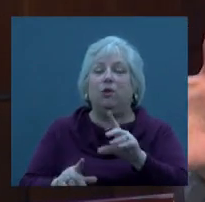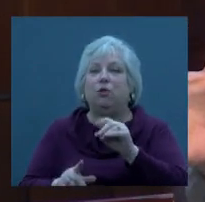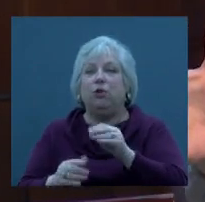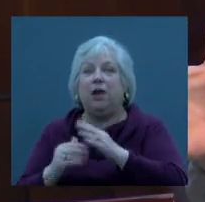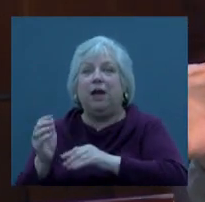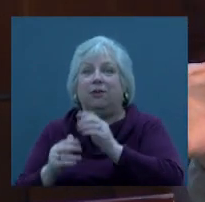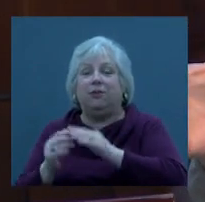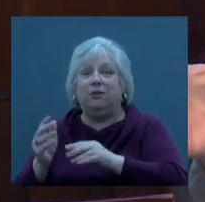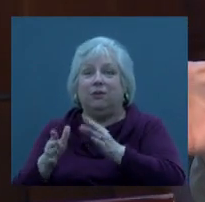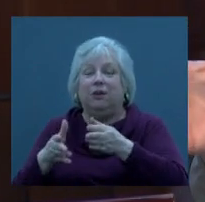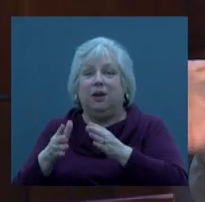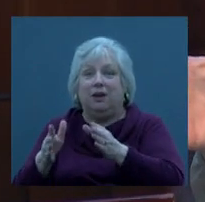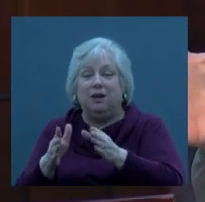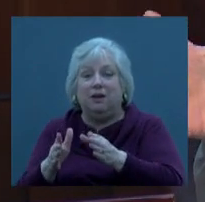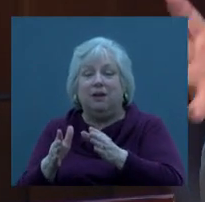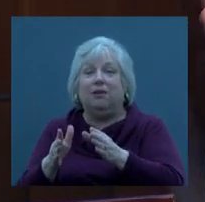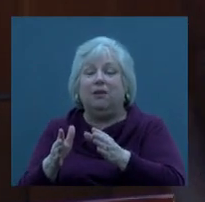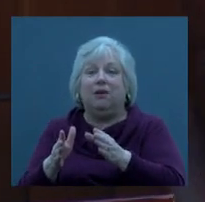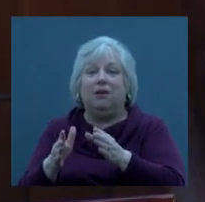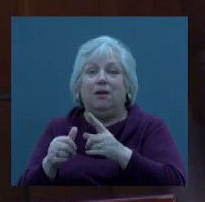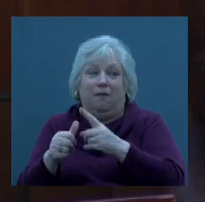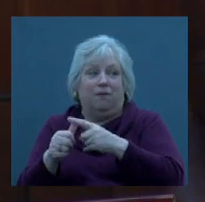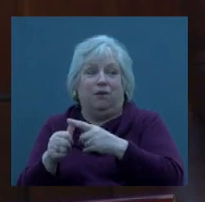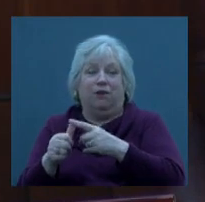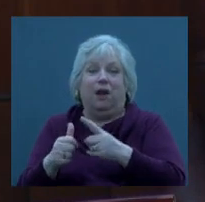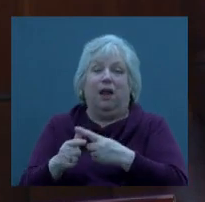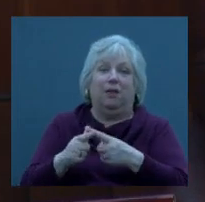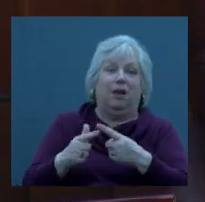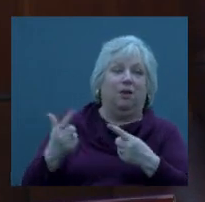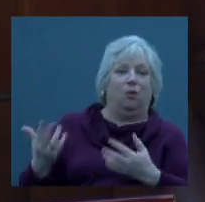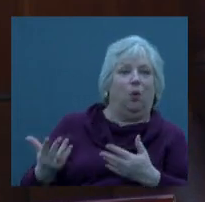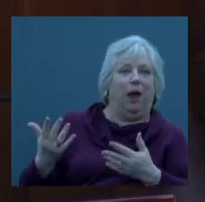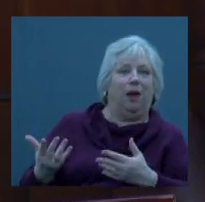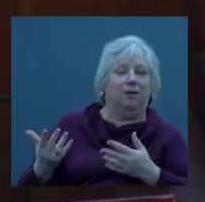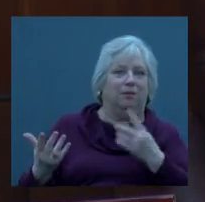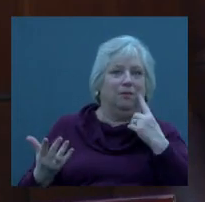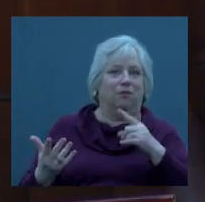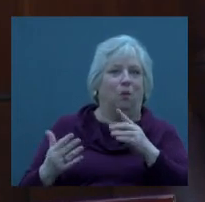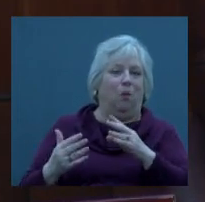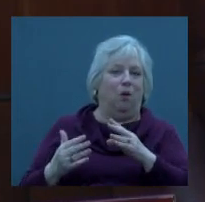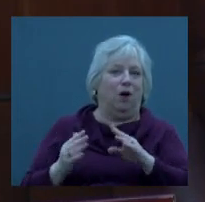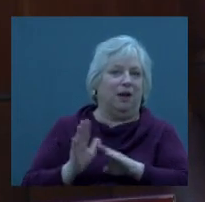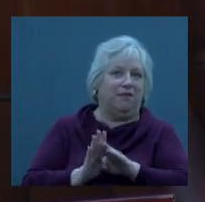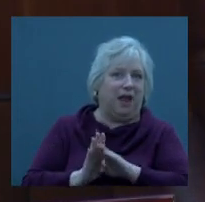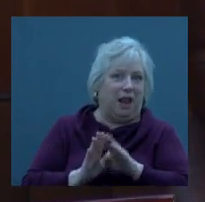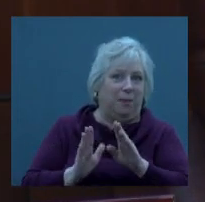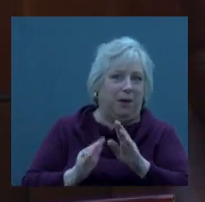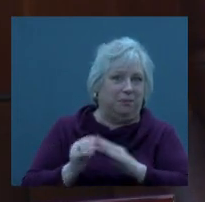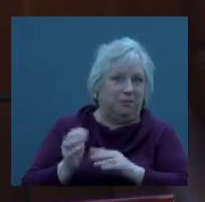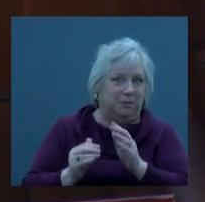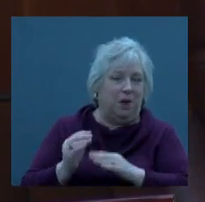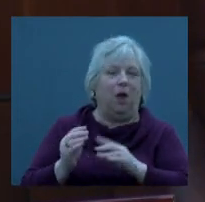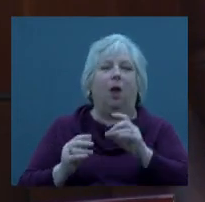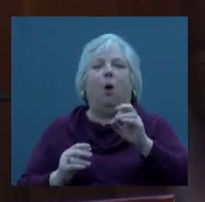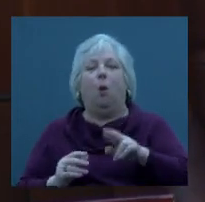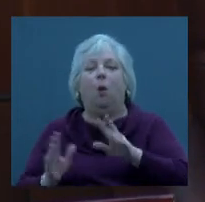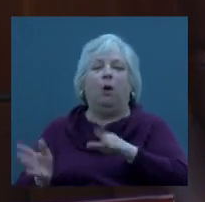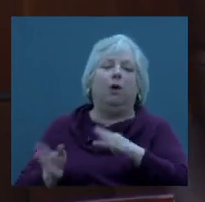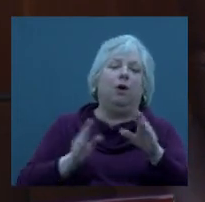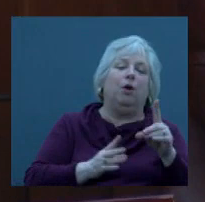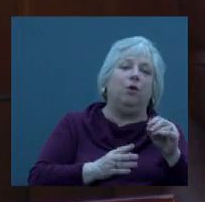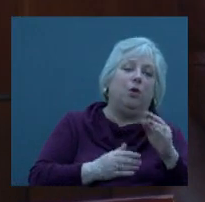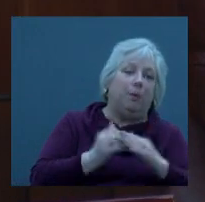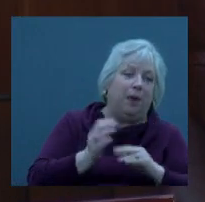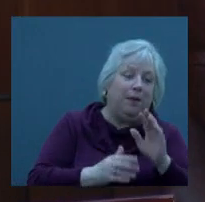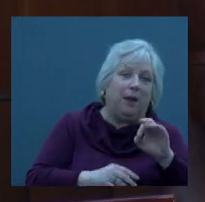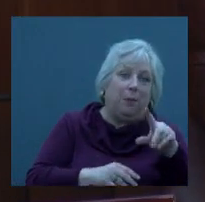Do you build the road and then wait on demand? Or do you build the